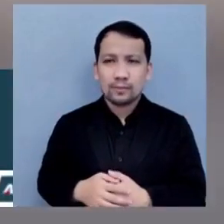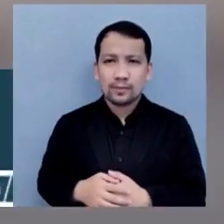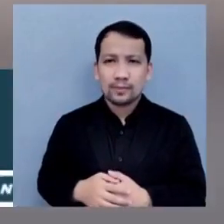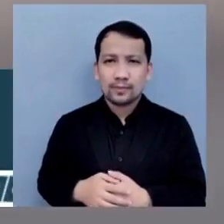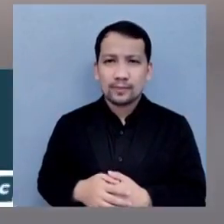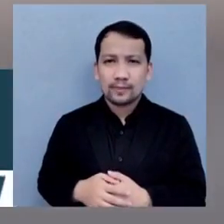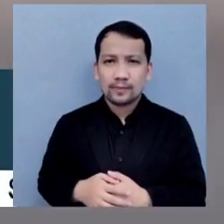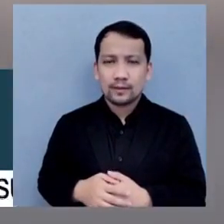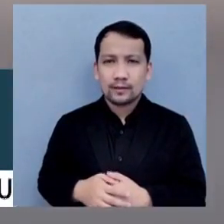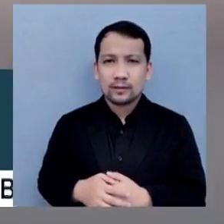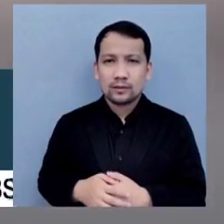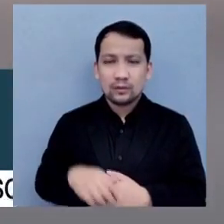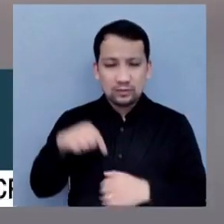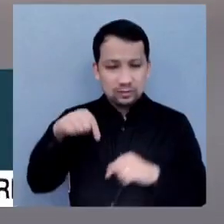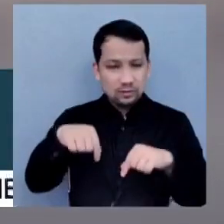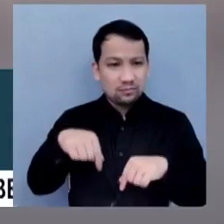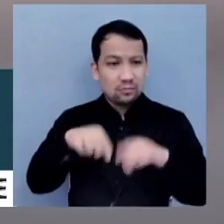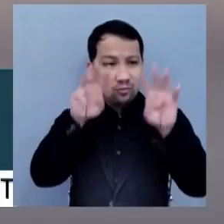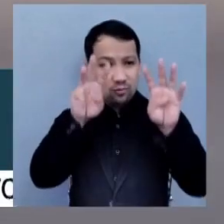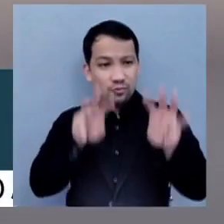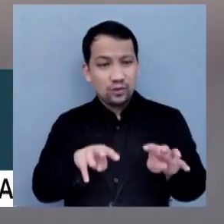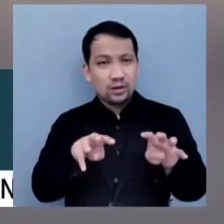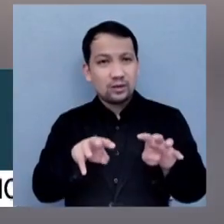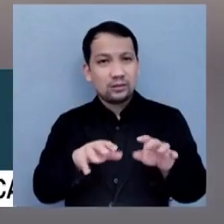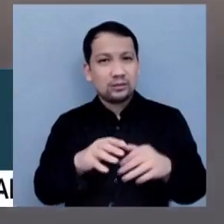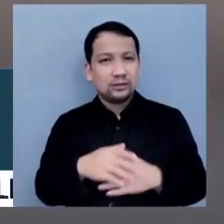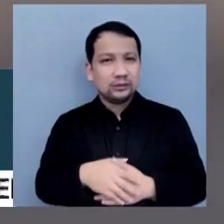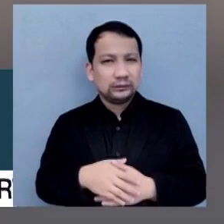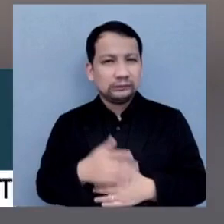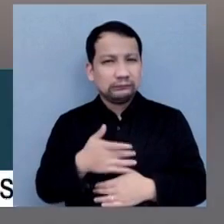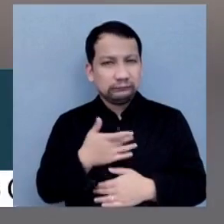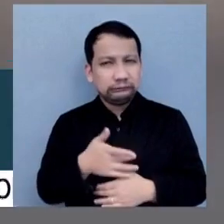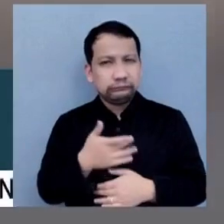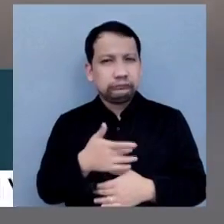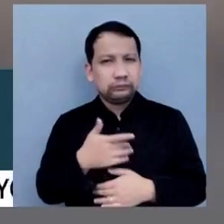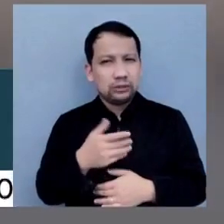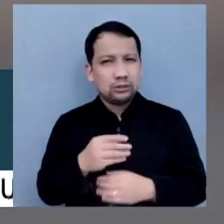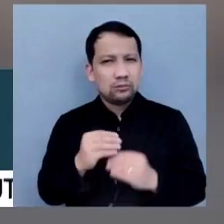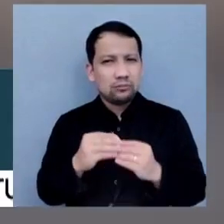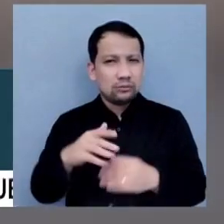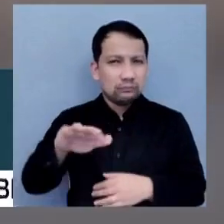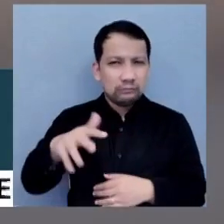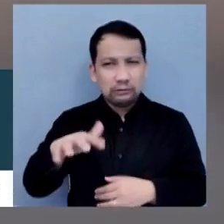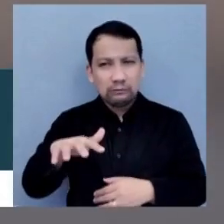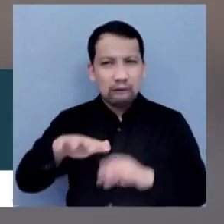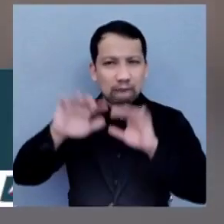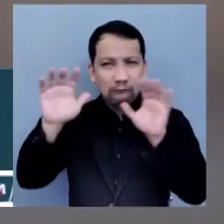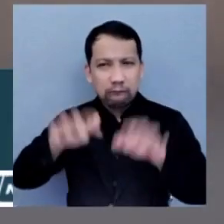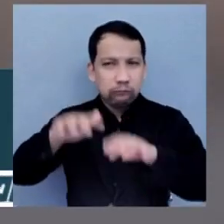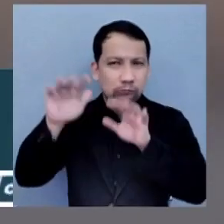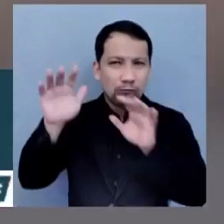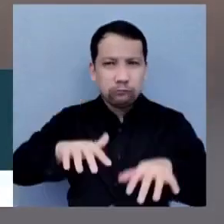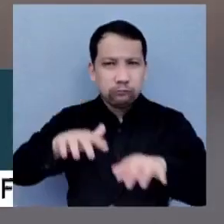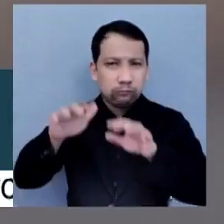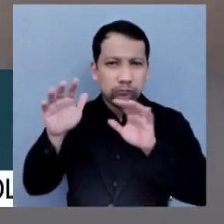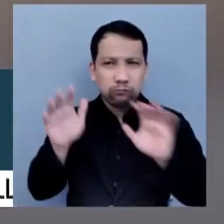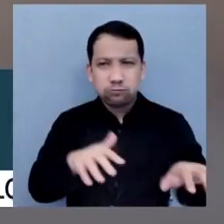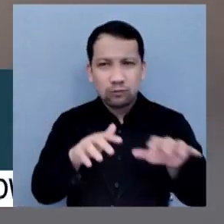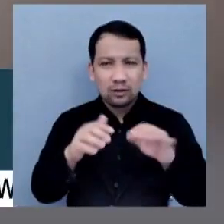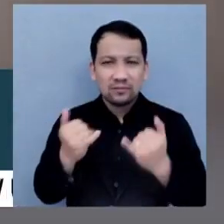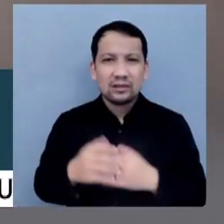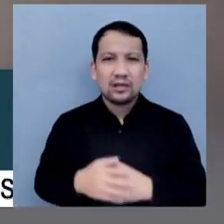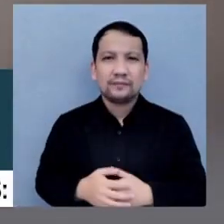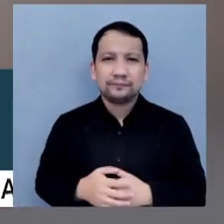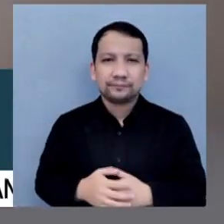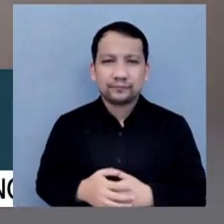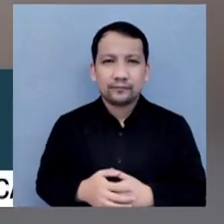The weather here is still, we're still experiencing a moderate to heavy rainfall since this morning. And